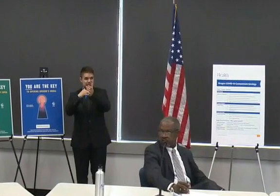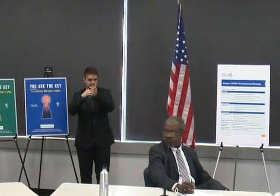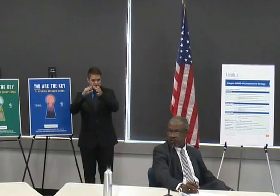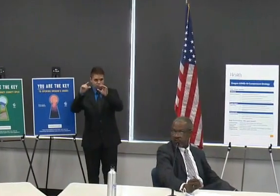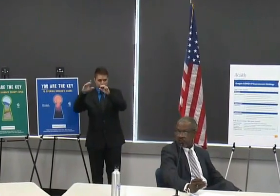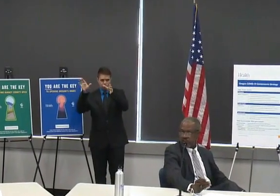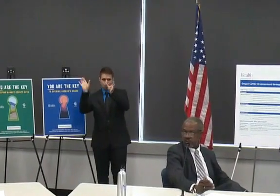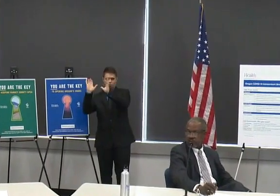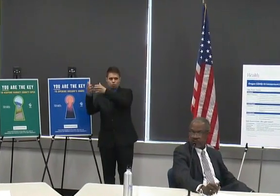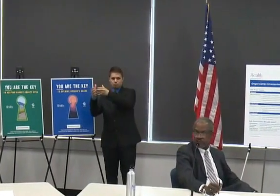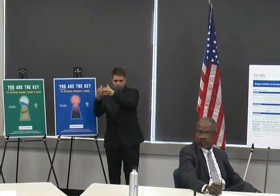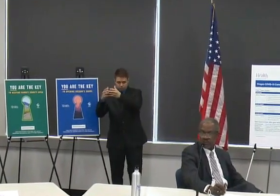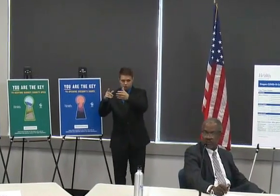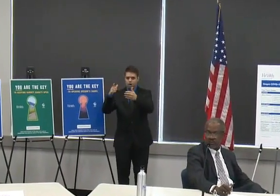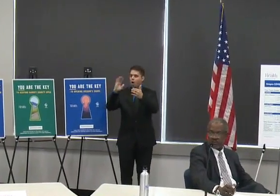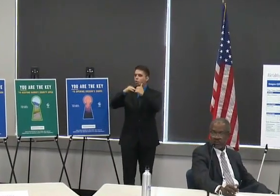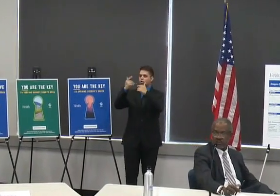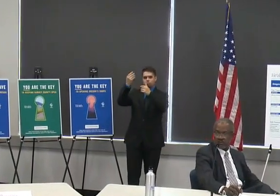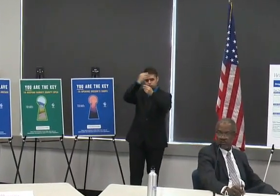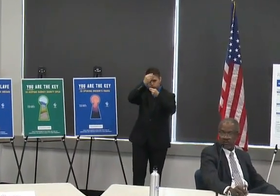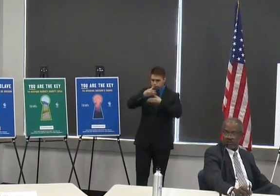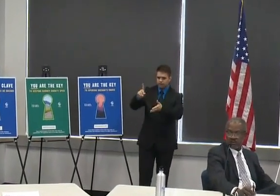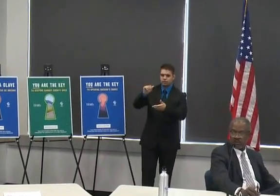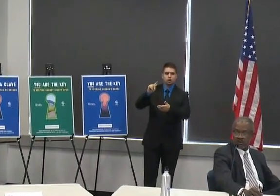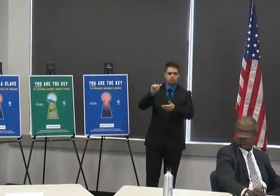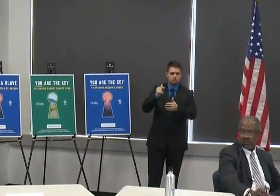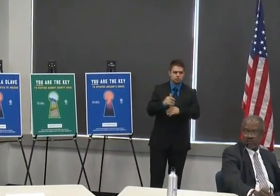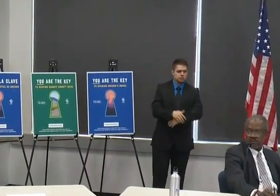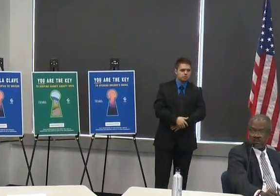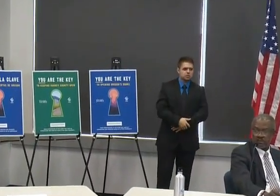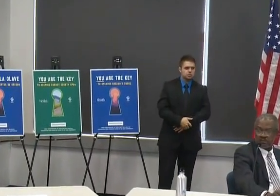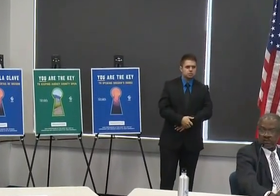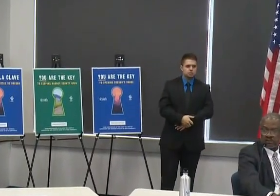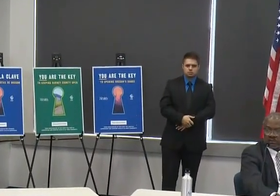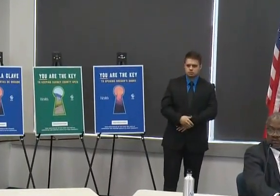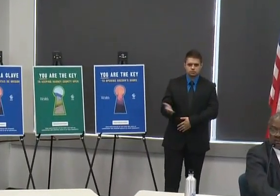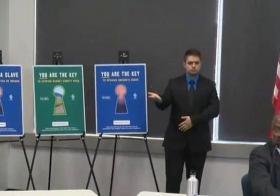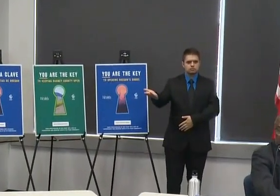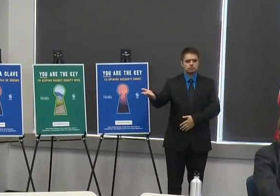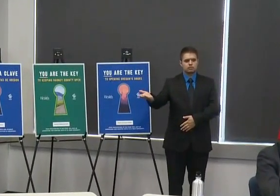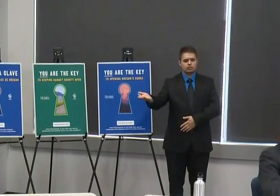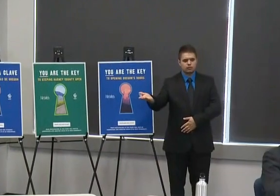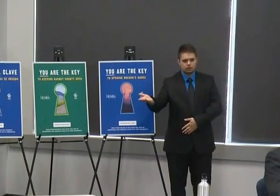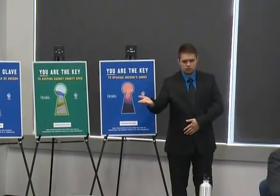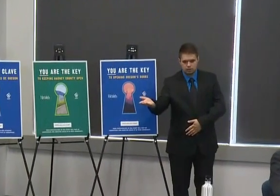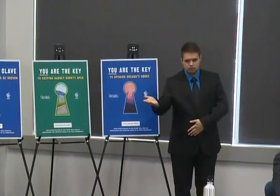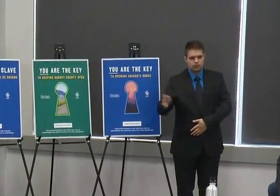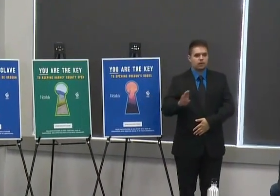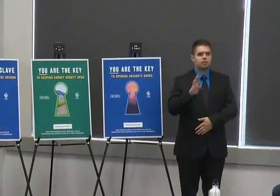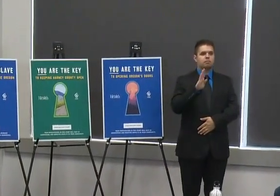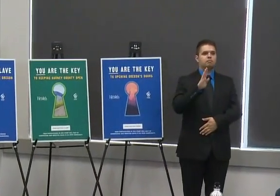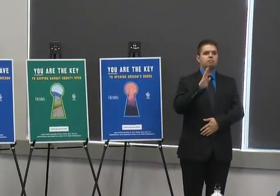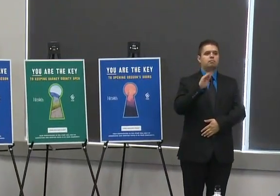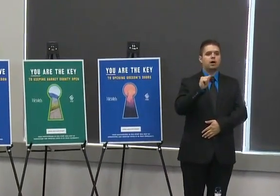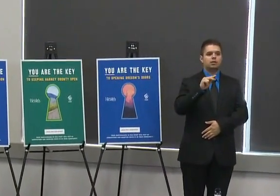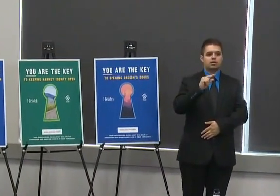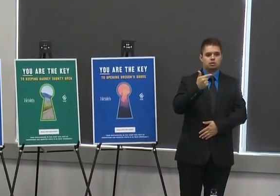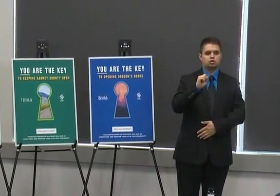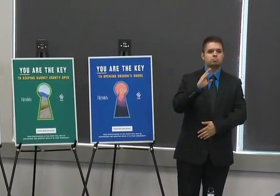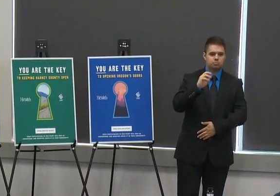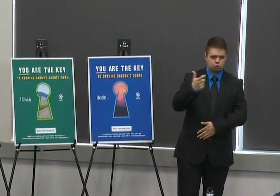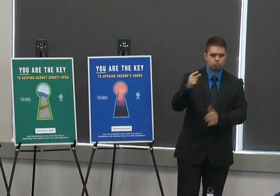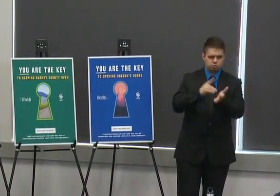so thank you for the question you broke up a little bit let me come back to me if i didn't answer all your questions so there'll be 10 000